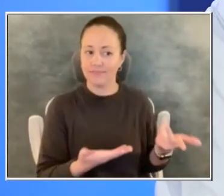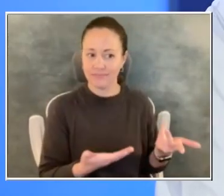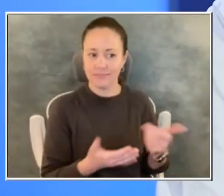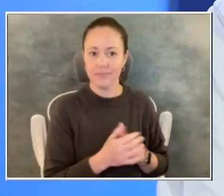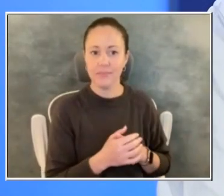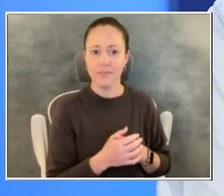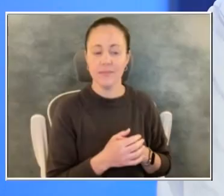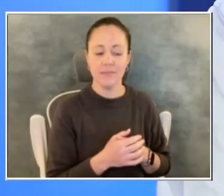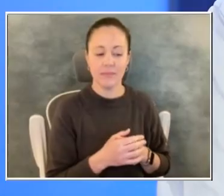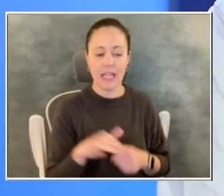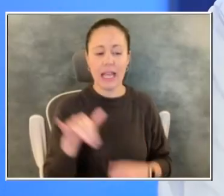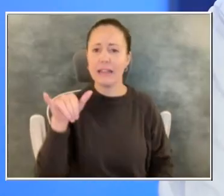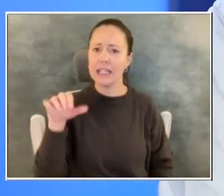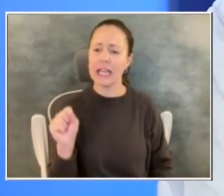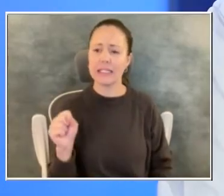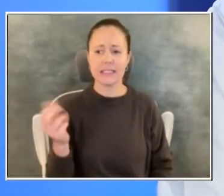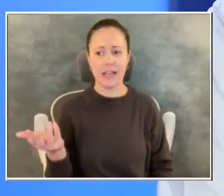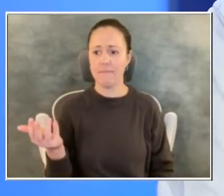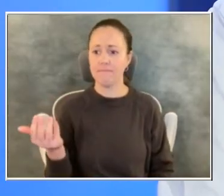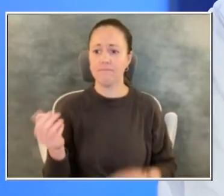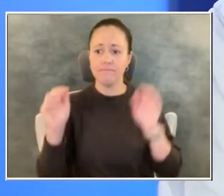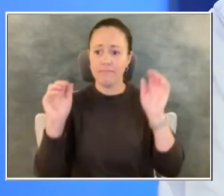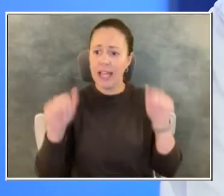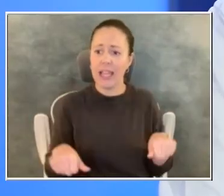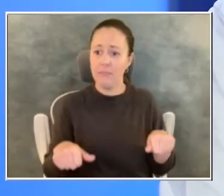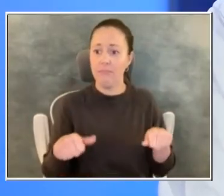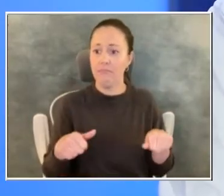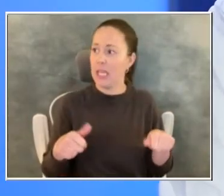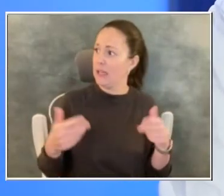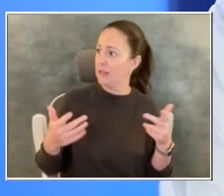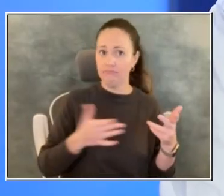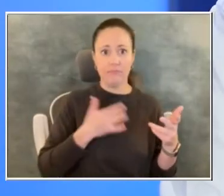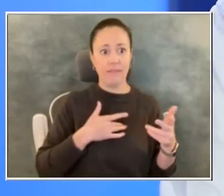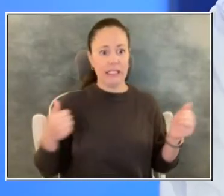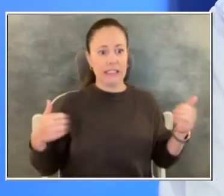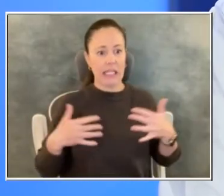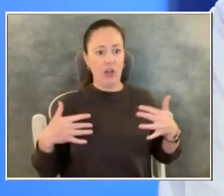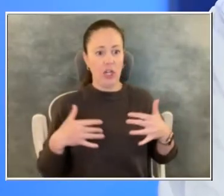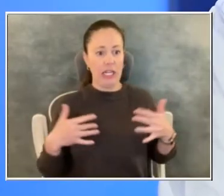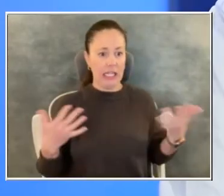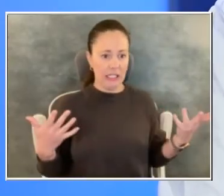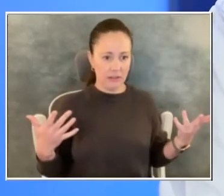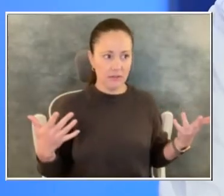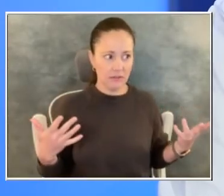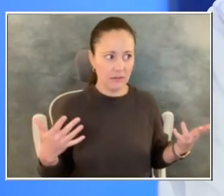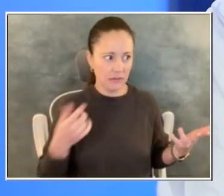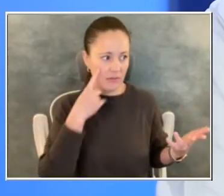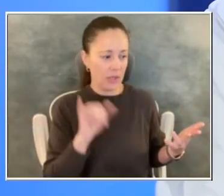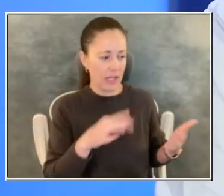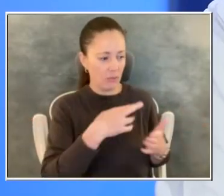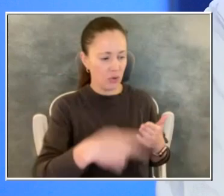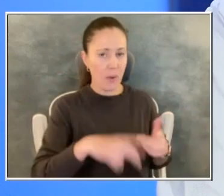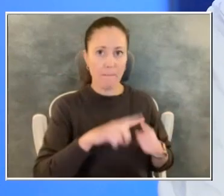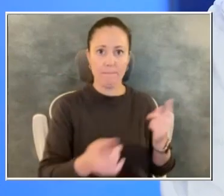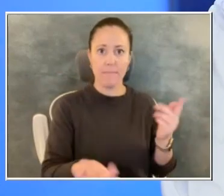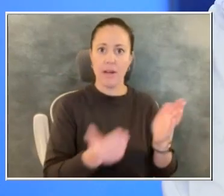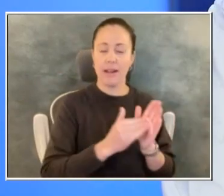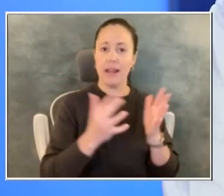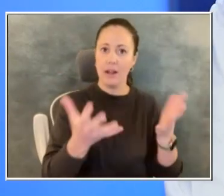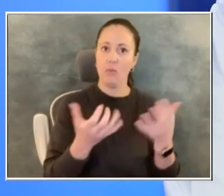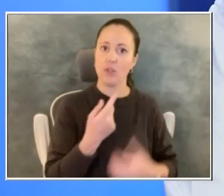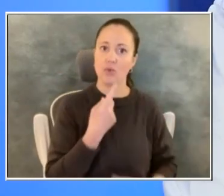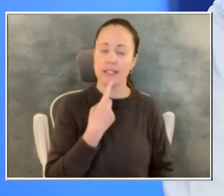be daunting to get this, but I do want to say is that if